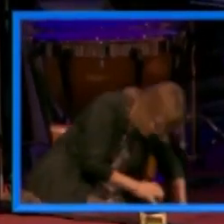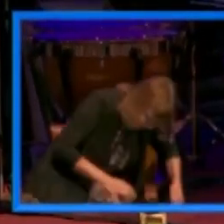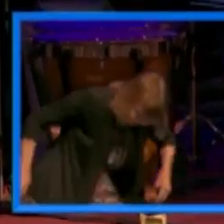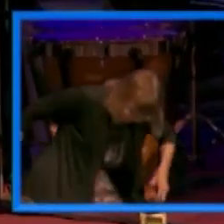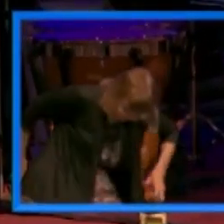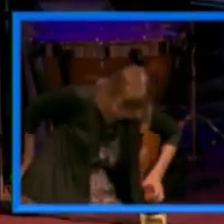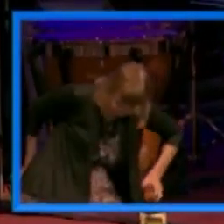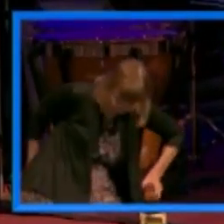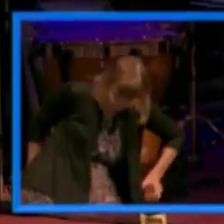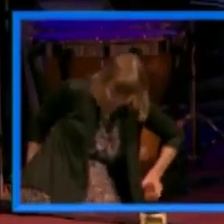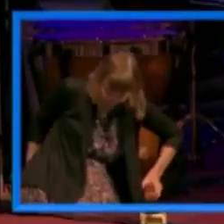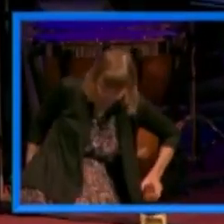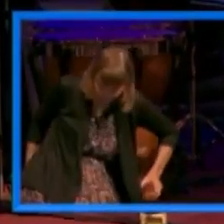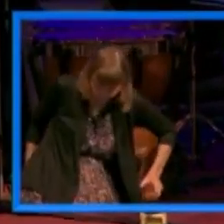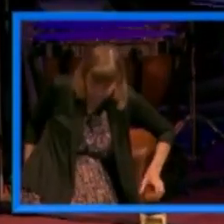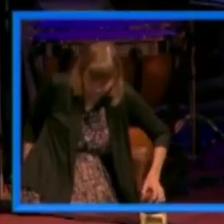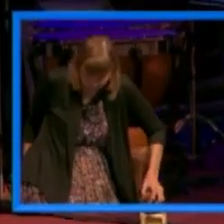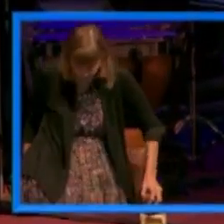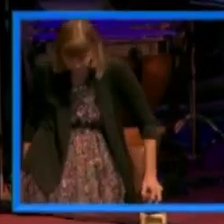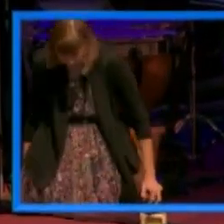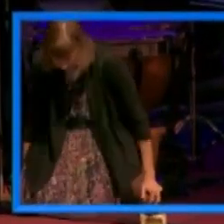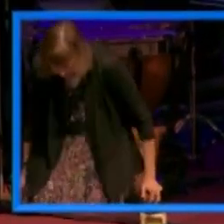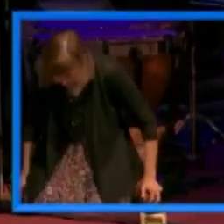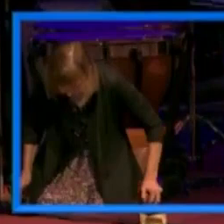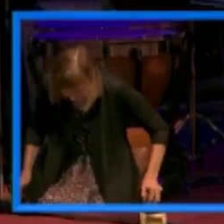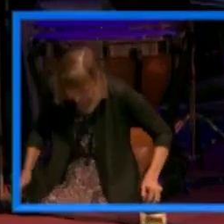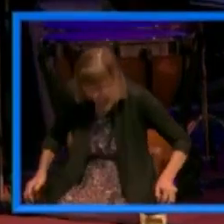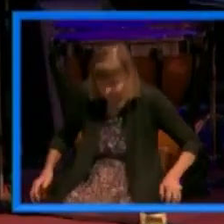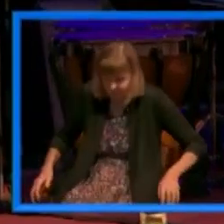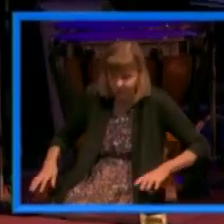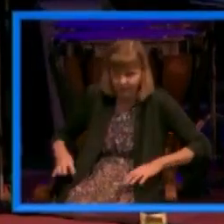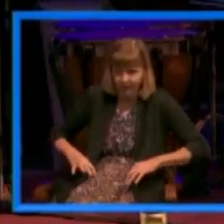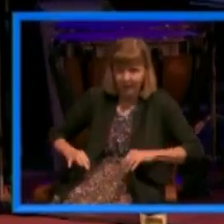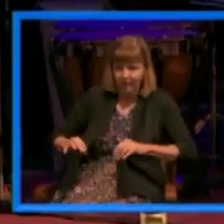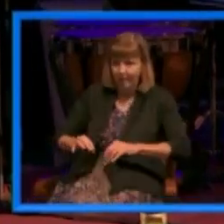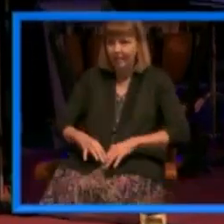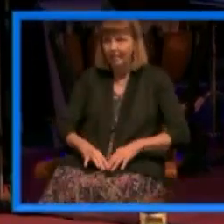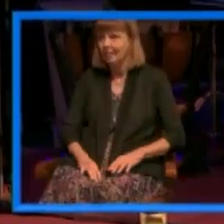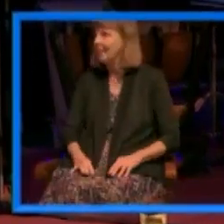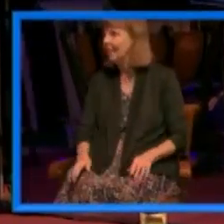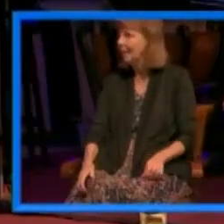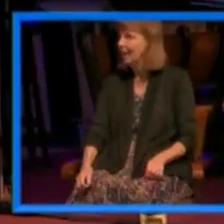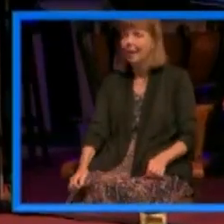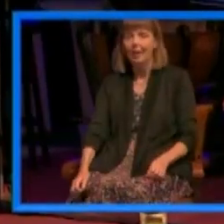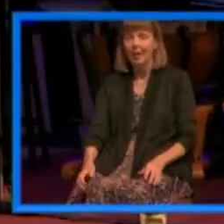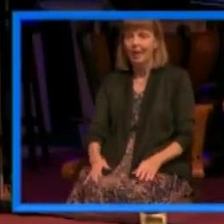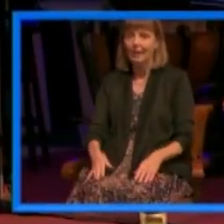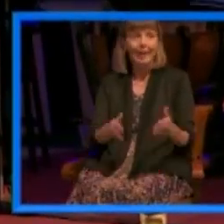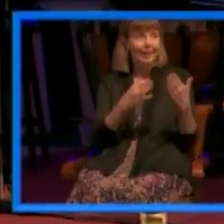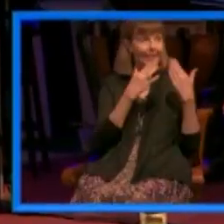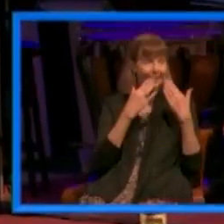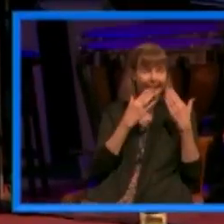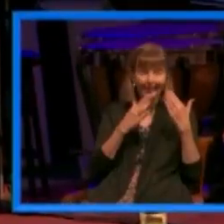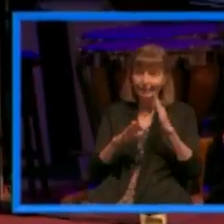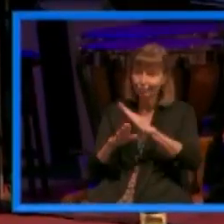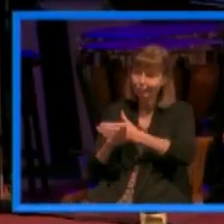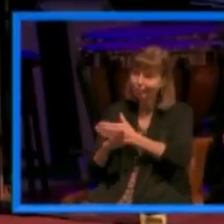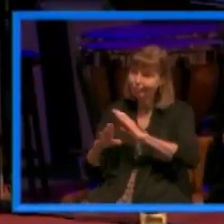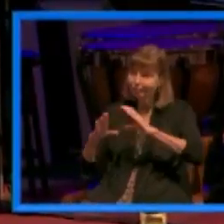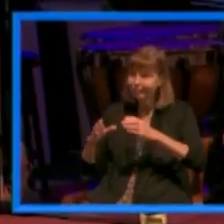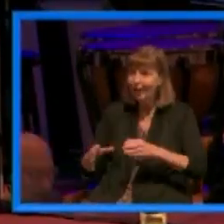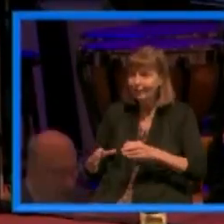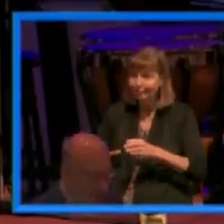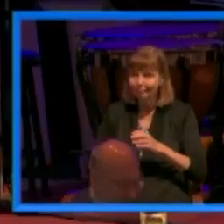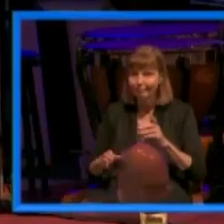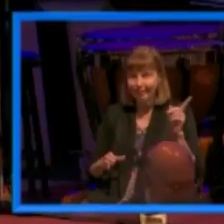thankful for them putting in the work to learn those songs and teach them to us, and always fun to watch them kind of roll it out and